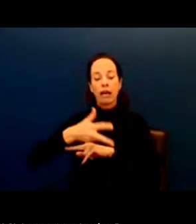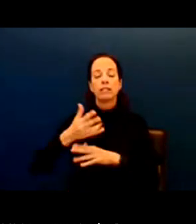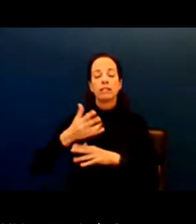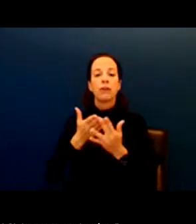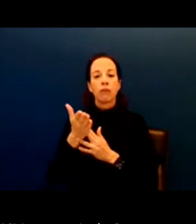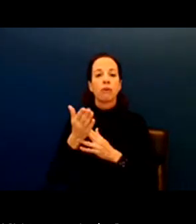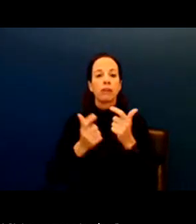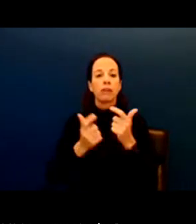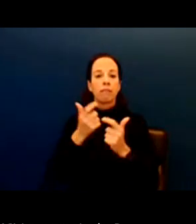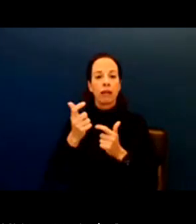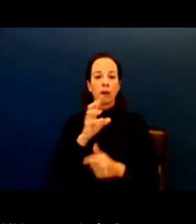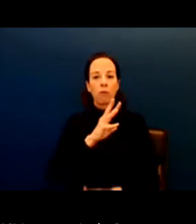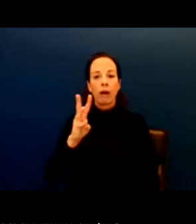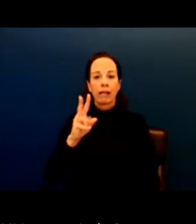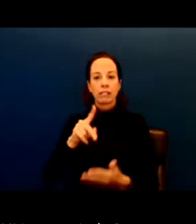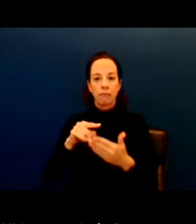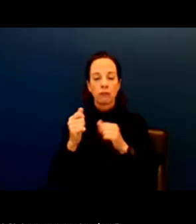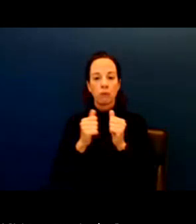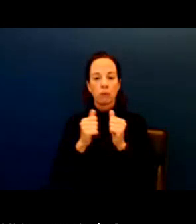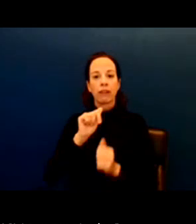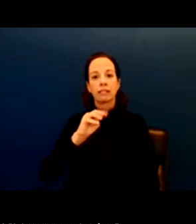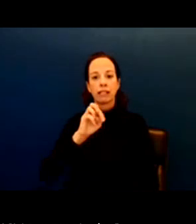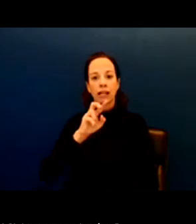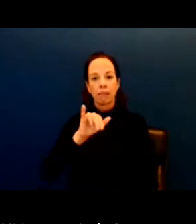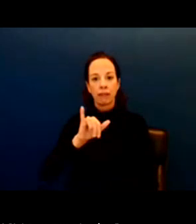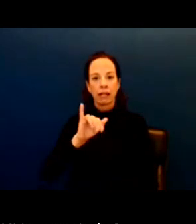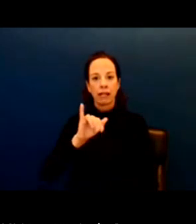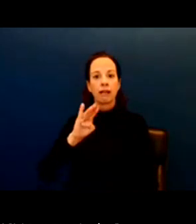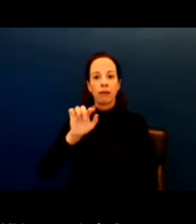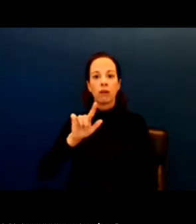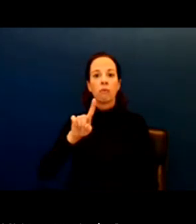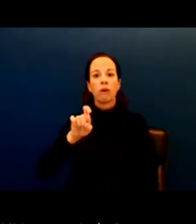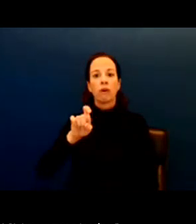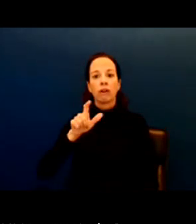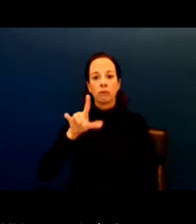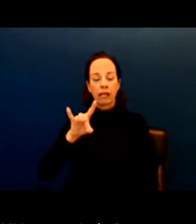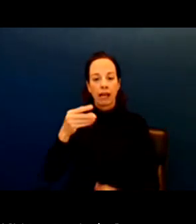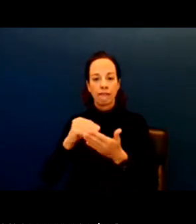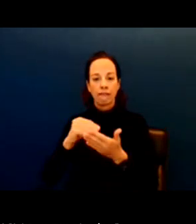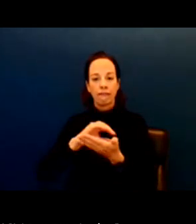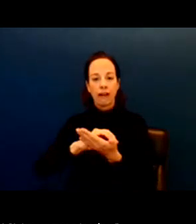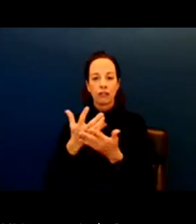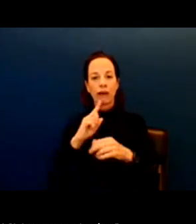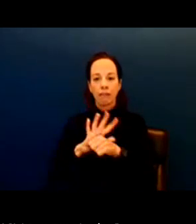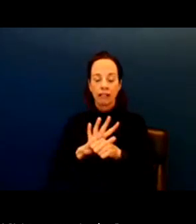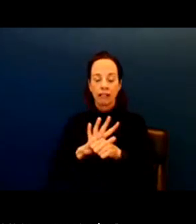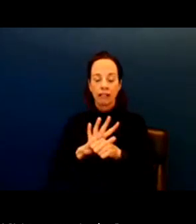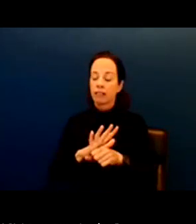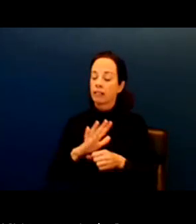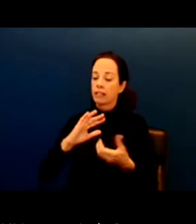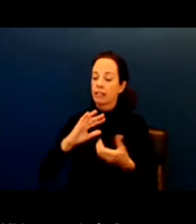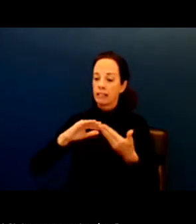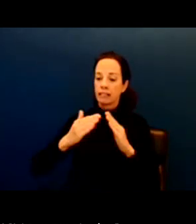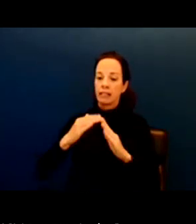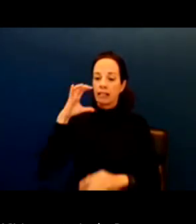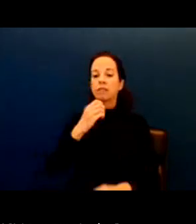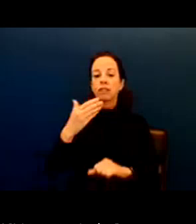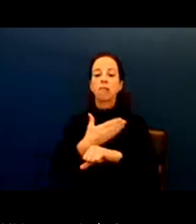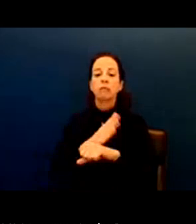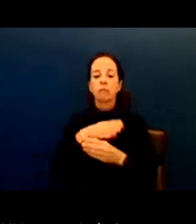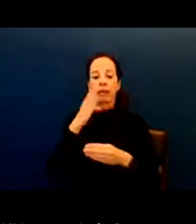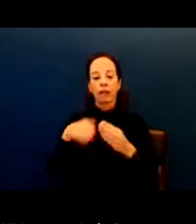West project with Assembly Bill 128 funds, which are already committed. The city estimates that these improvements will be